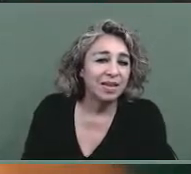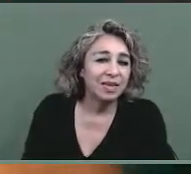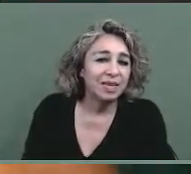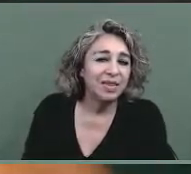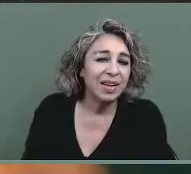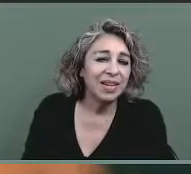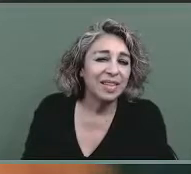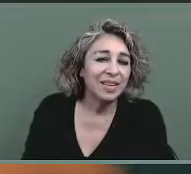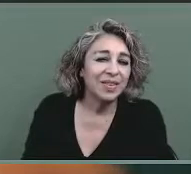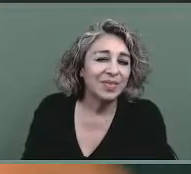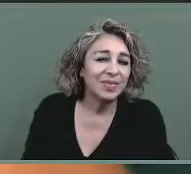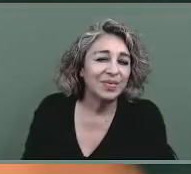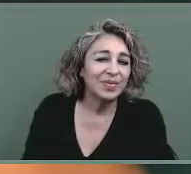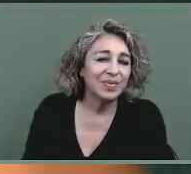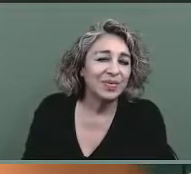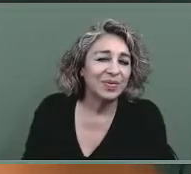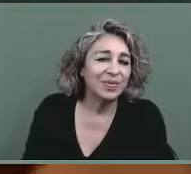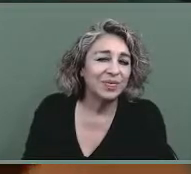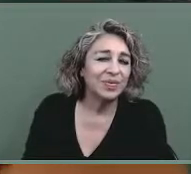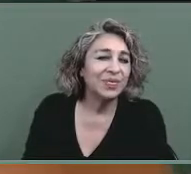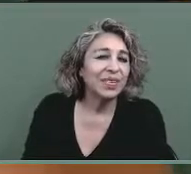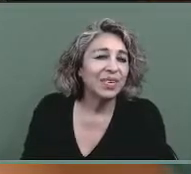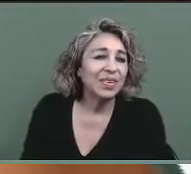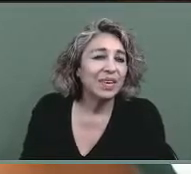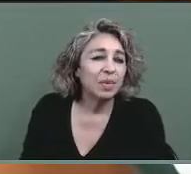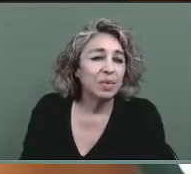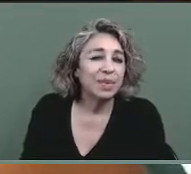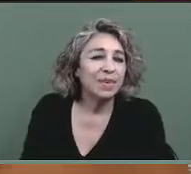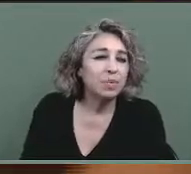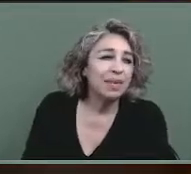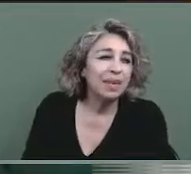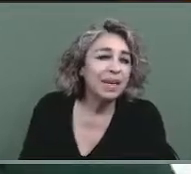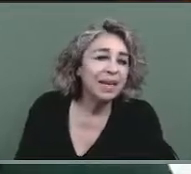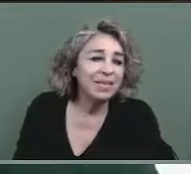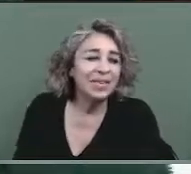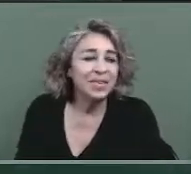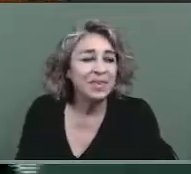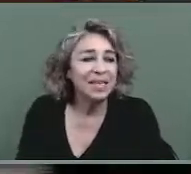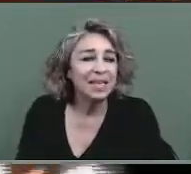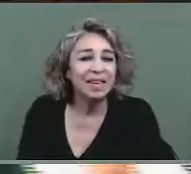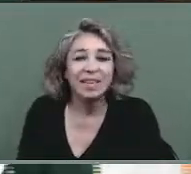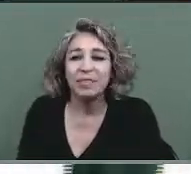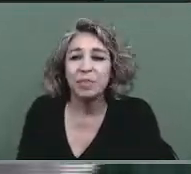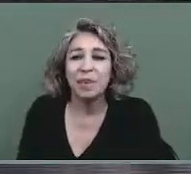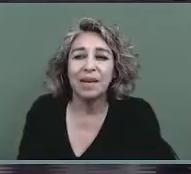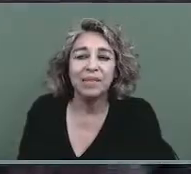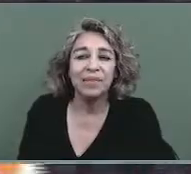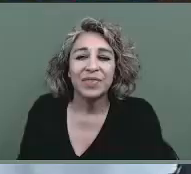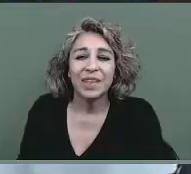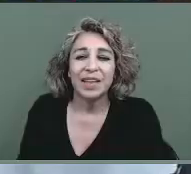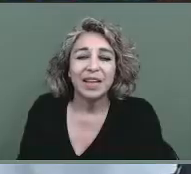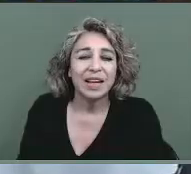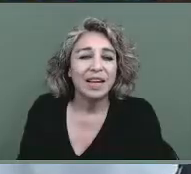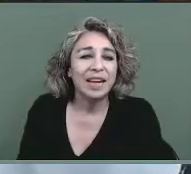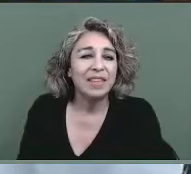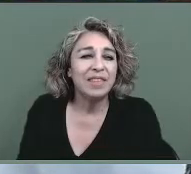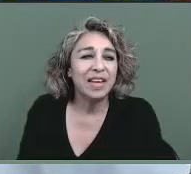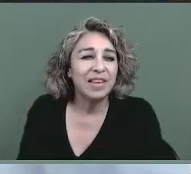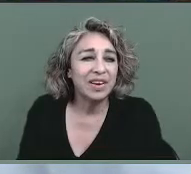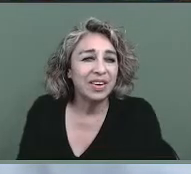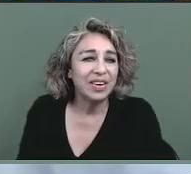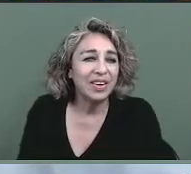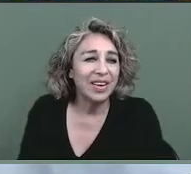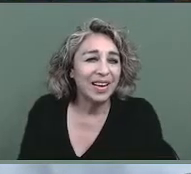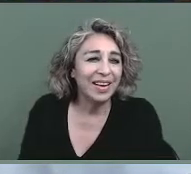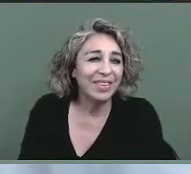divine second with a Puebla which means long live Poland live the